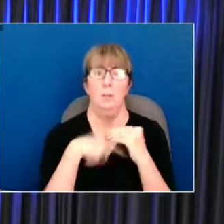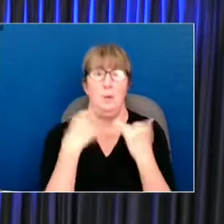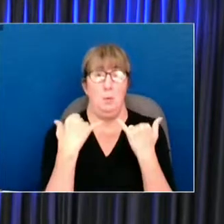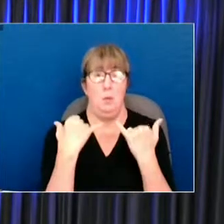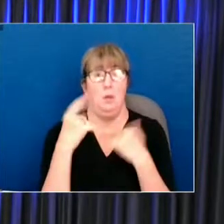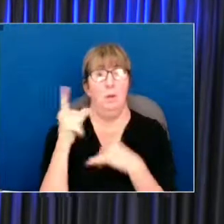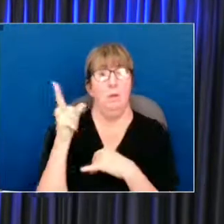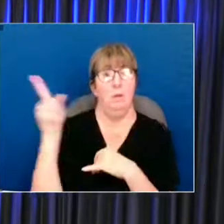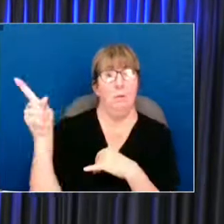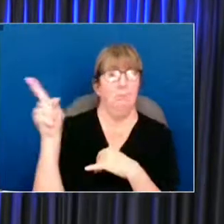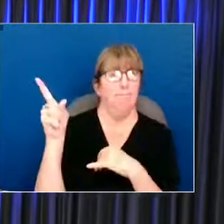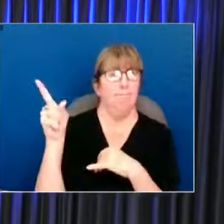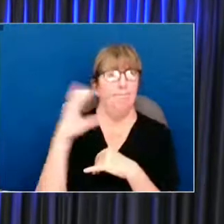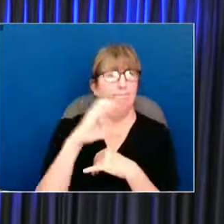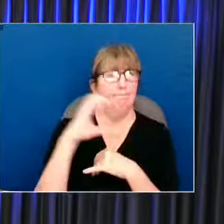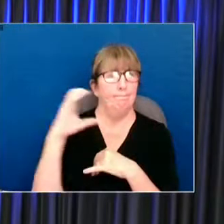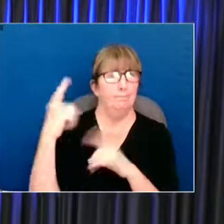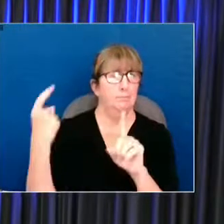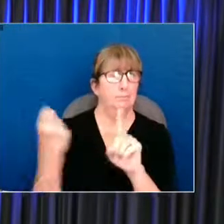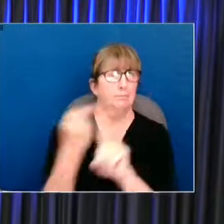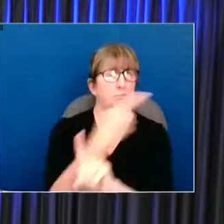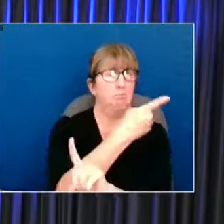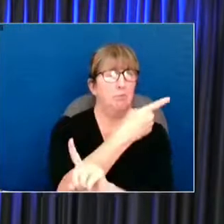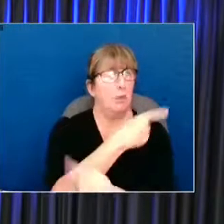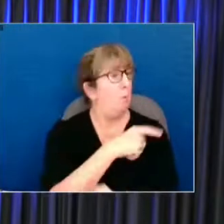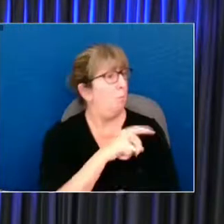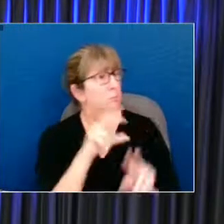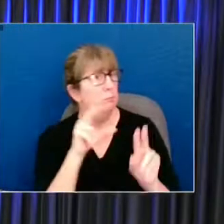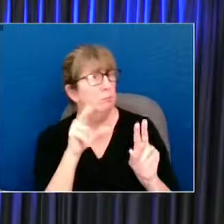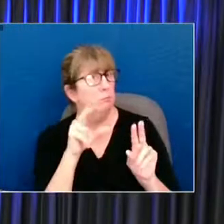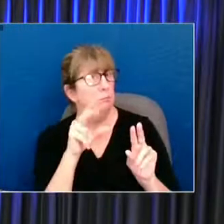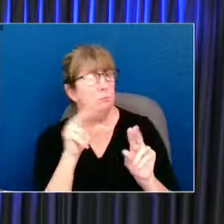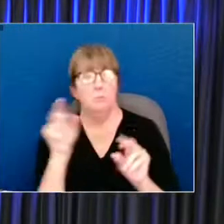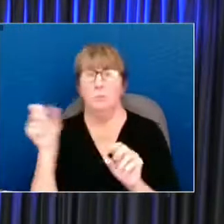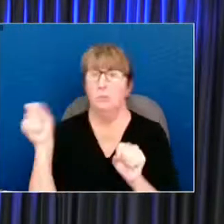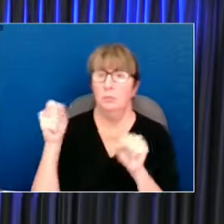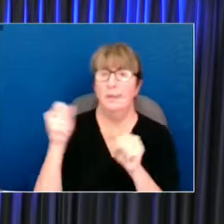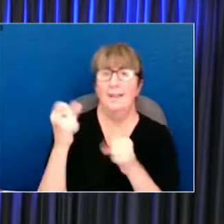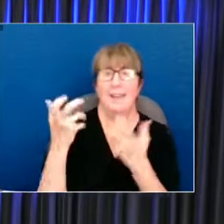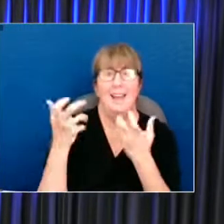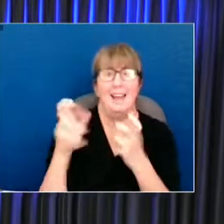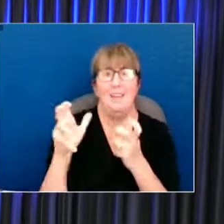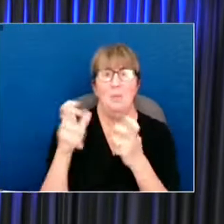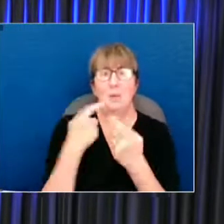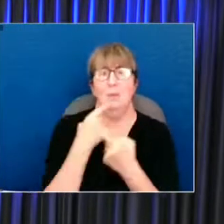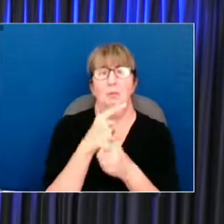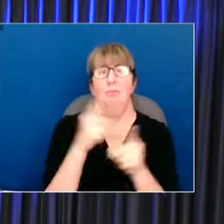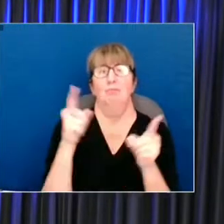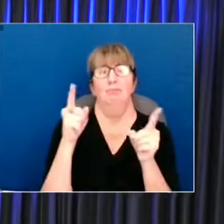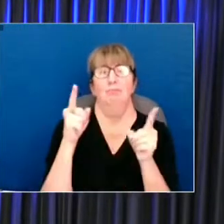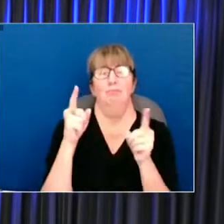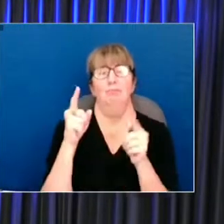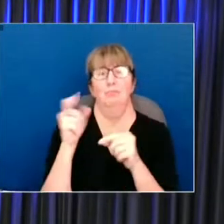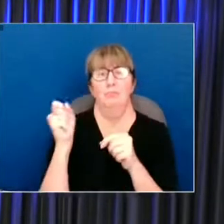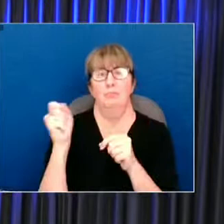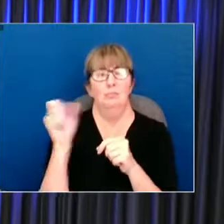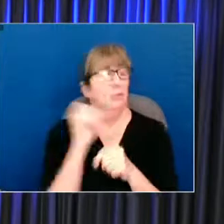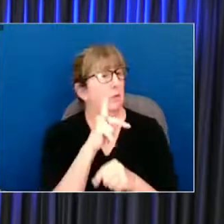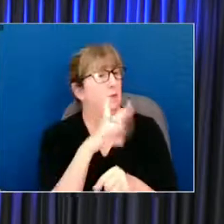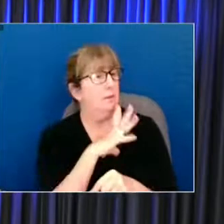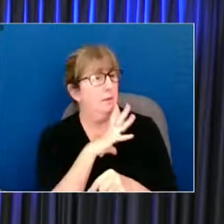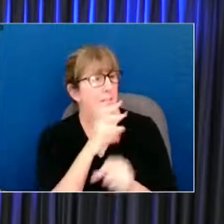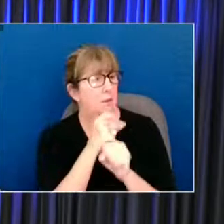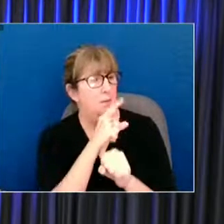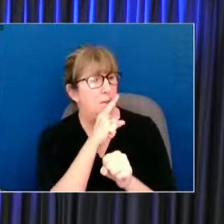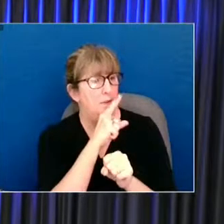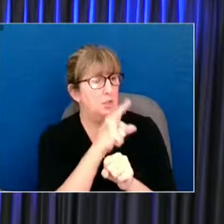and doing something else. No, it's my Yeah, I understanding. didn't want to provide audio to the Okay, no, that's captioners. fine. Yeah. I just wanted to make sure I